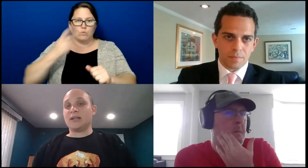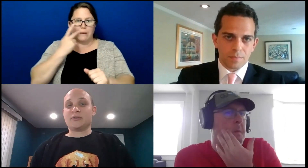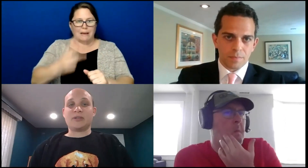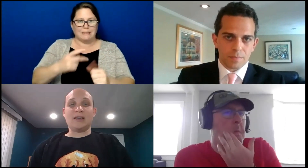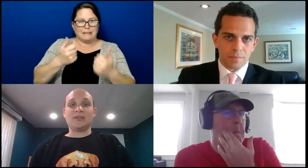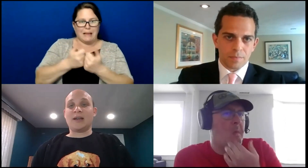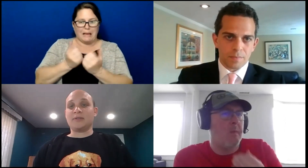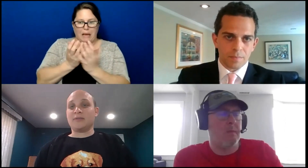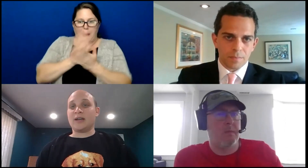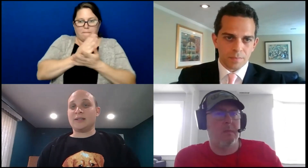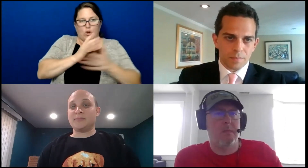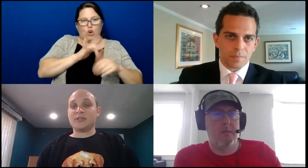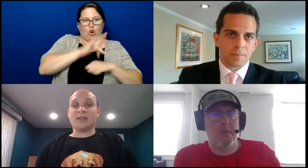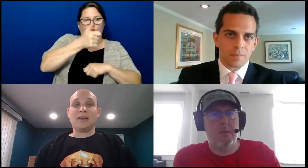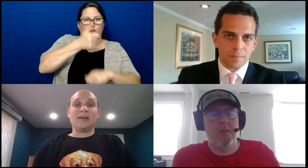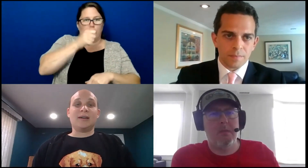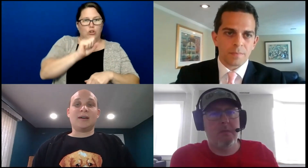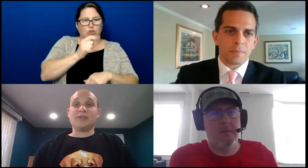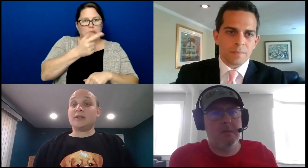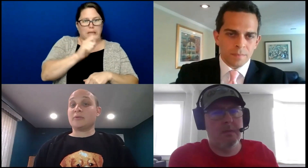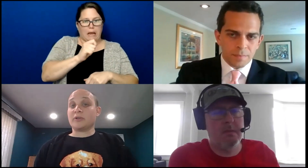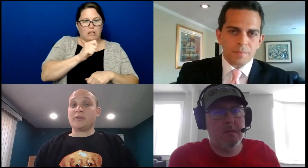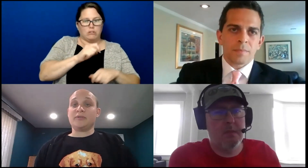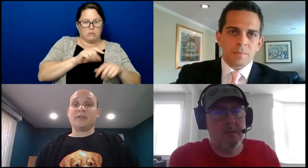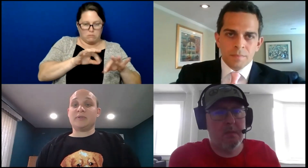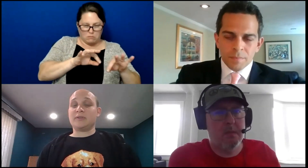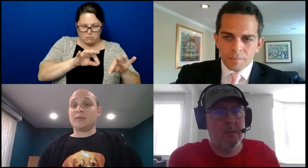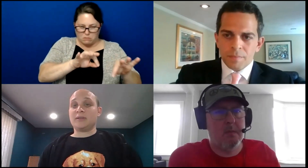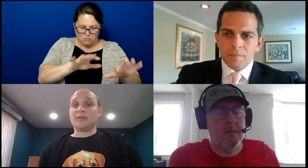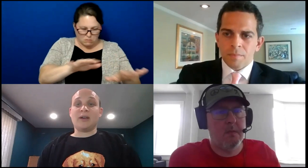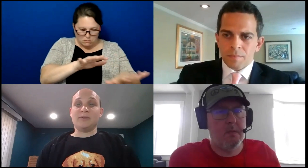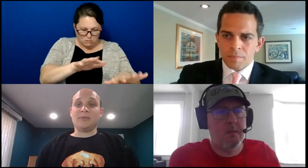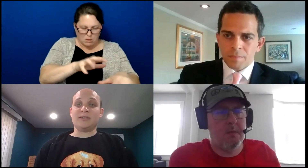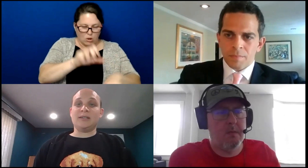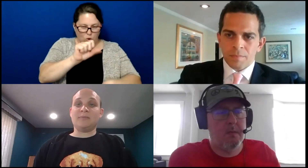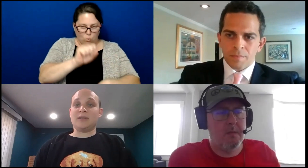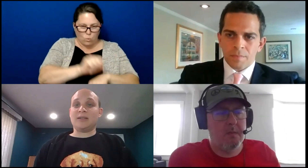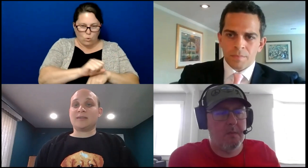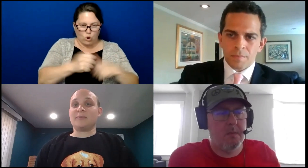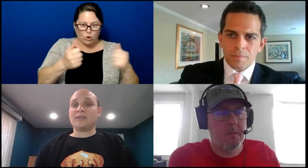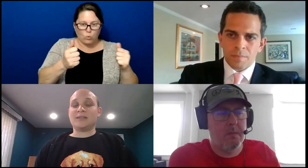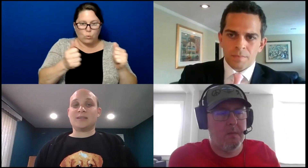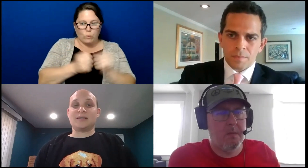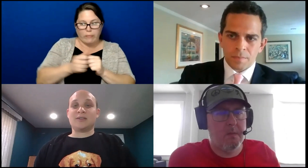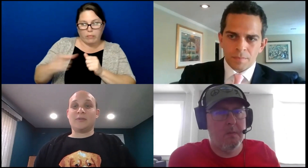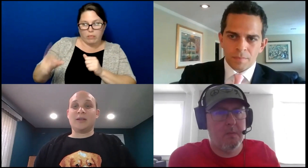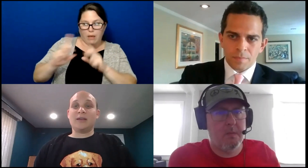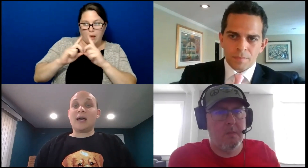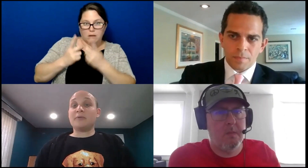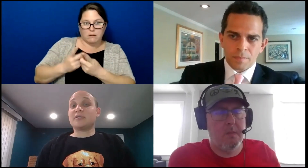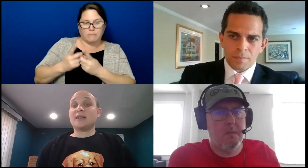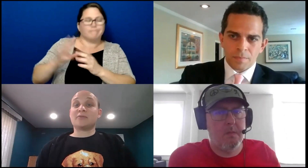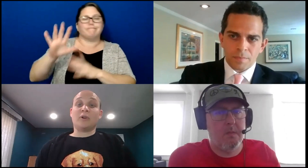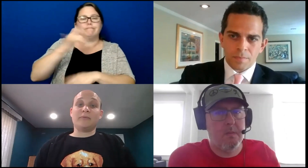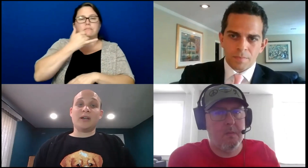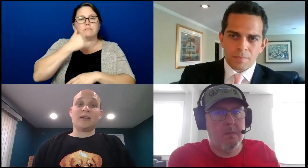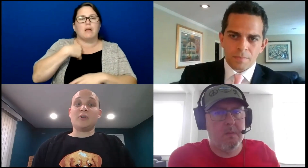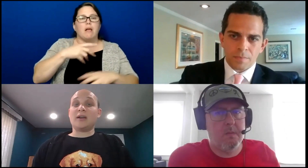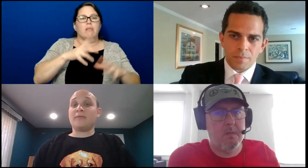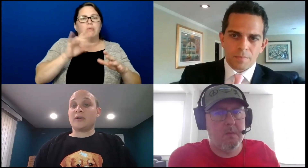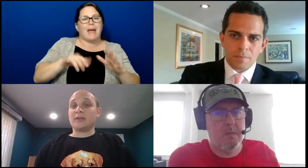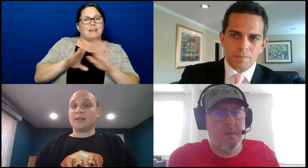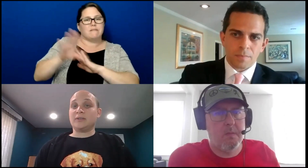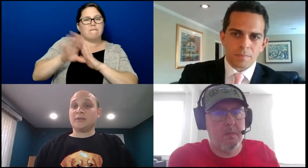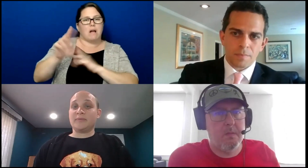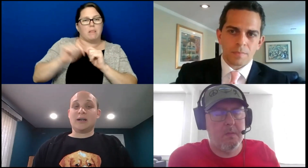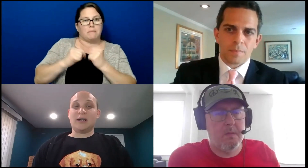stage to a later stage and how it develops. And you get to work closely with the development team in some instances. So I would say that's one way if you